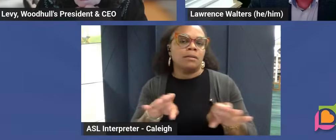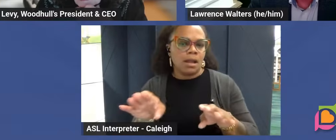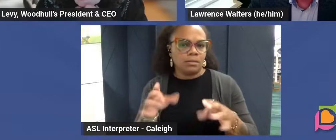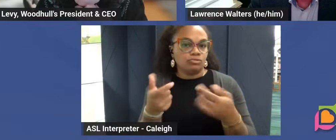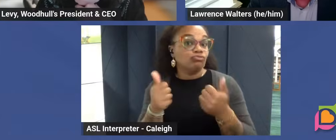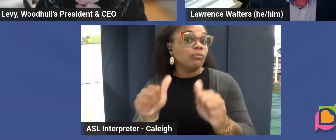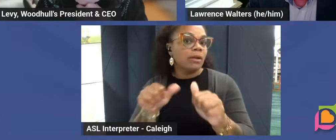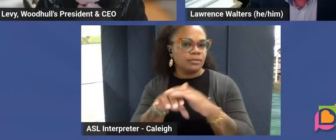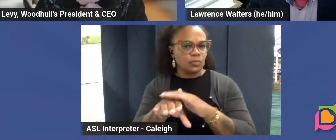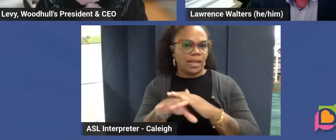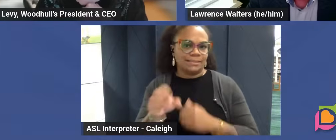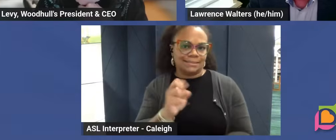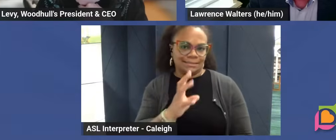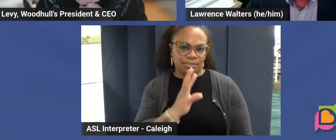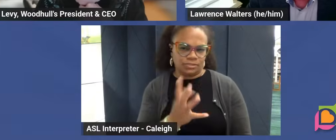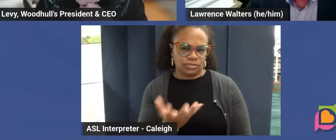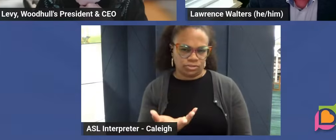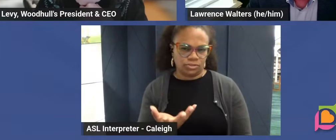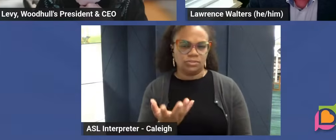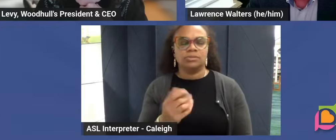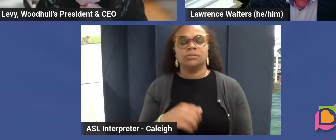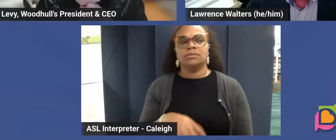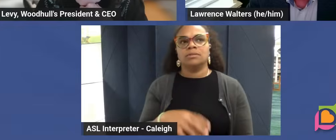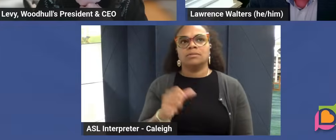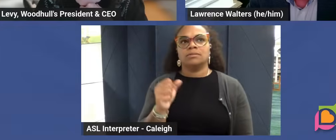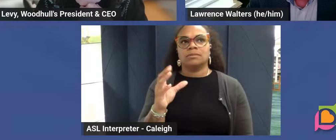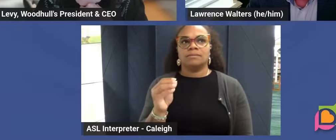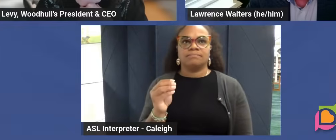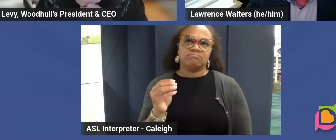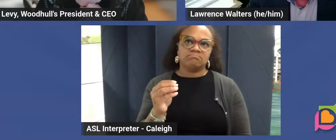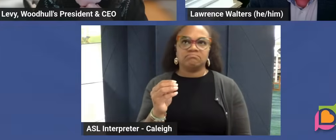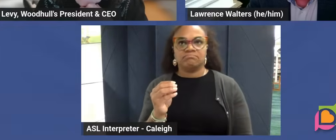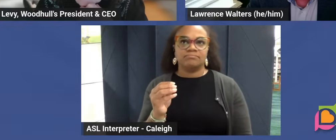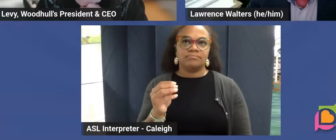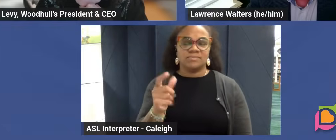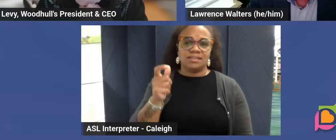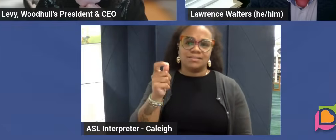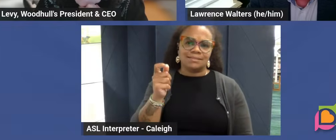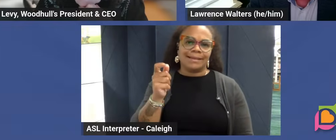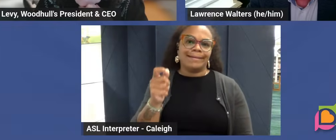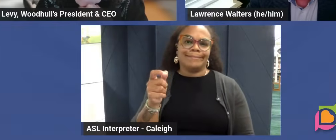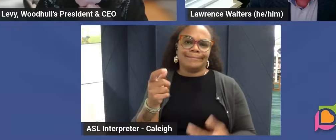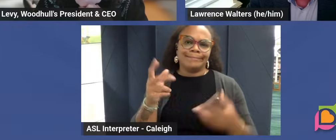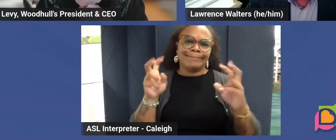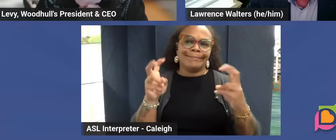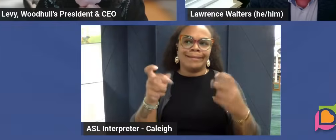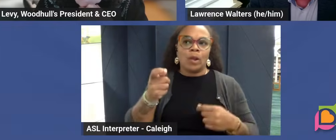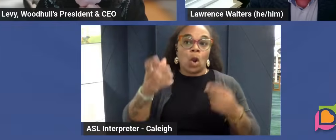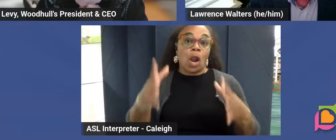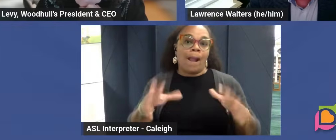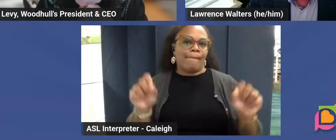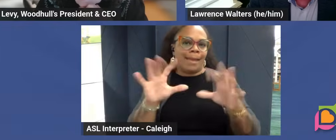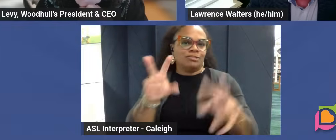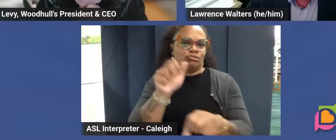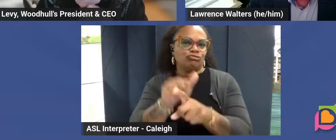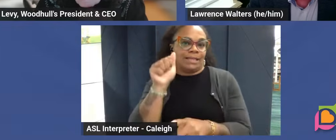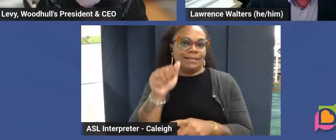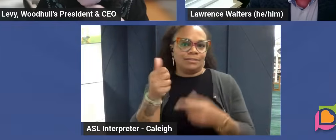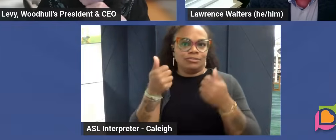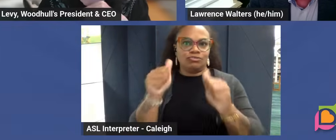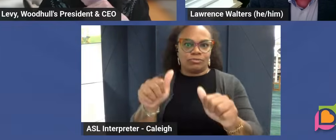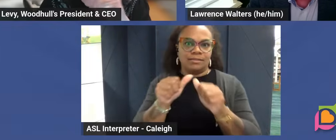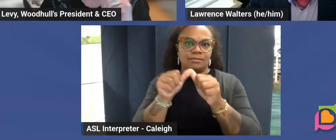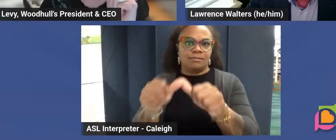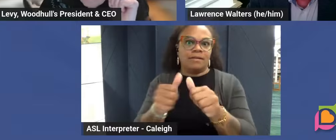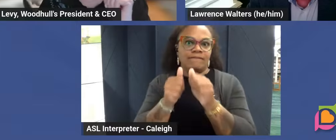access speech. It's essentially a judicial magic trick to try to uphold a law that they wanted to uphold, but